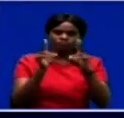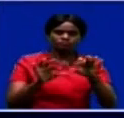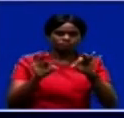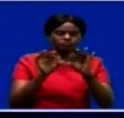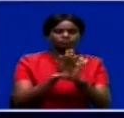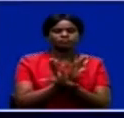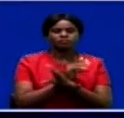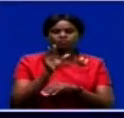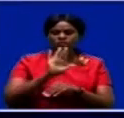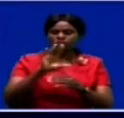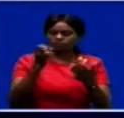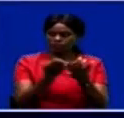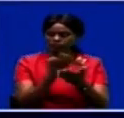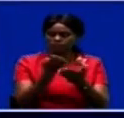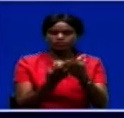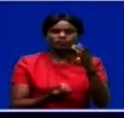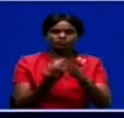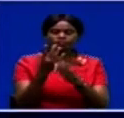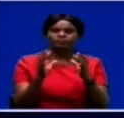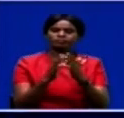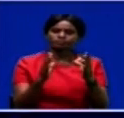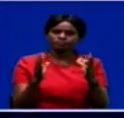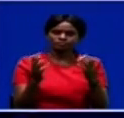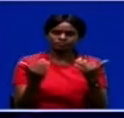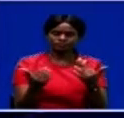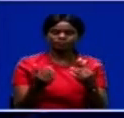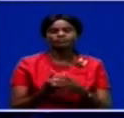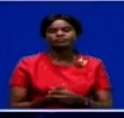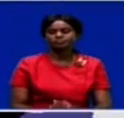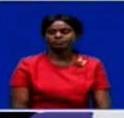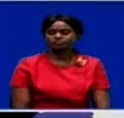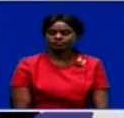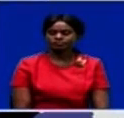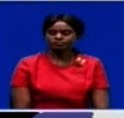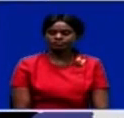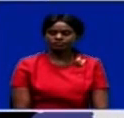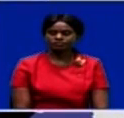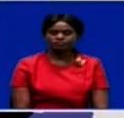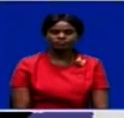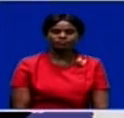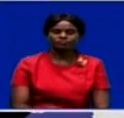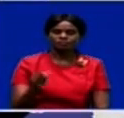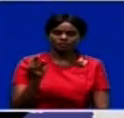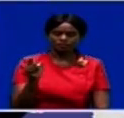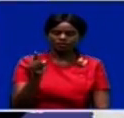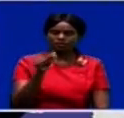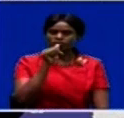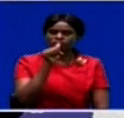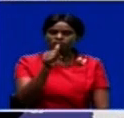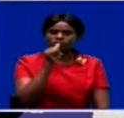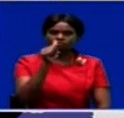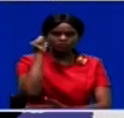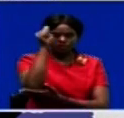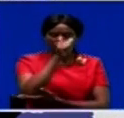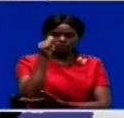for Zambia, whose economic growth is expanding rapidly. I believe that the Bloomberg Media Africa Initiative